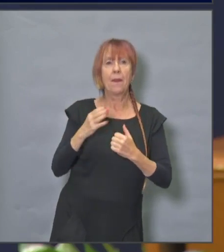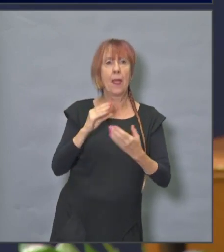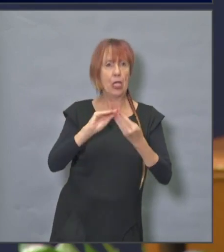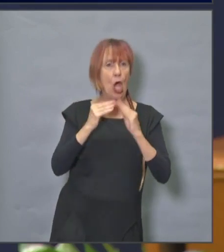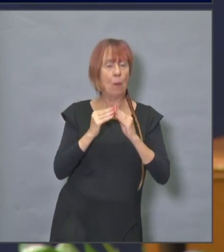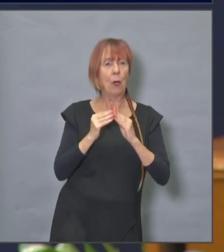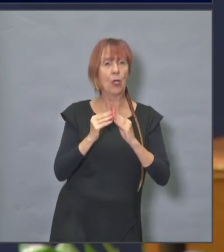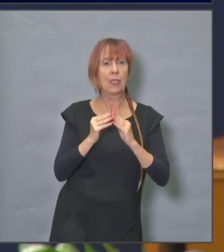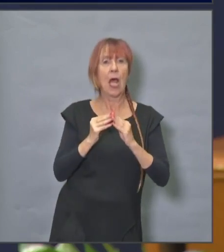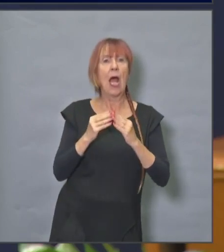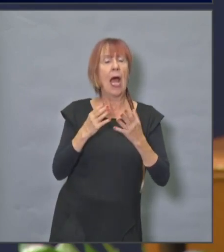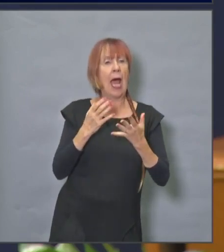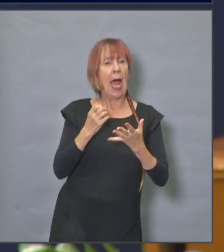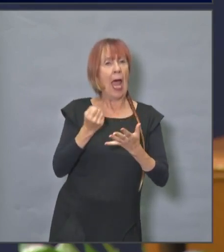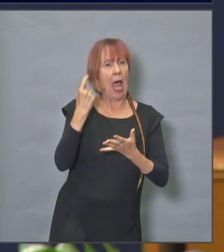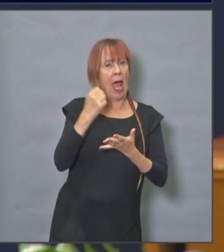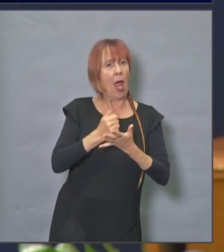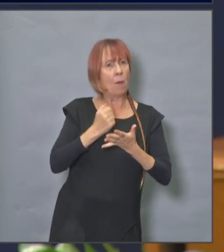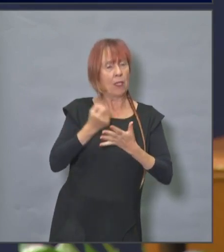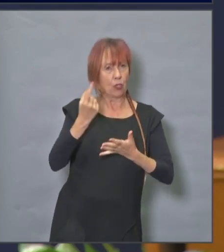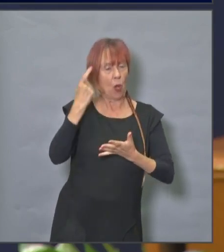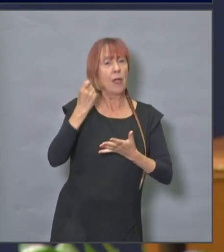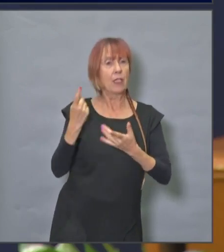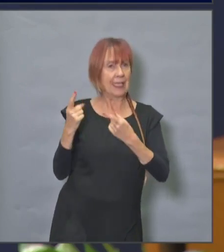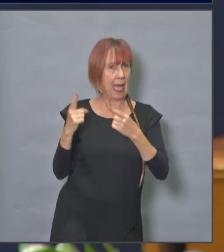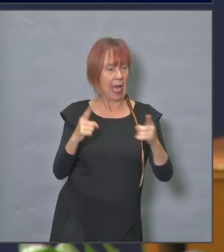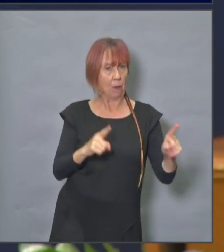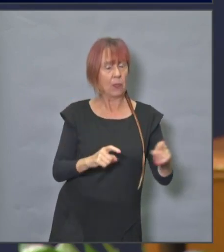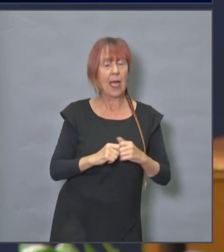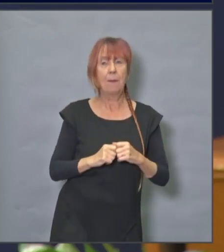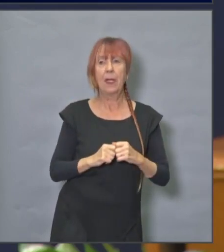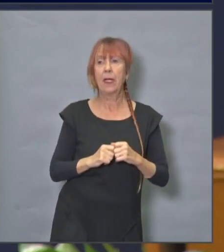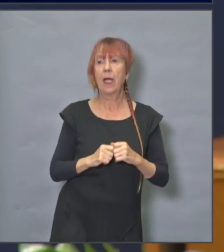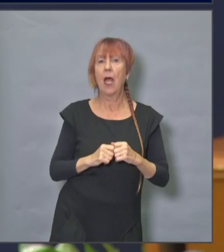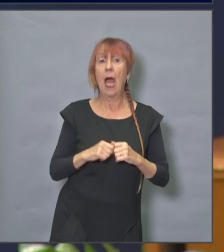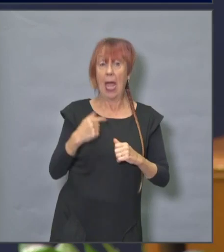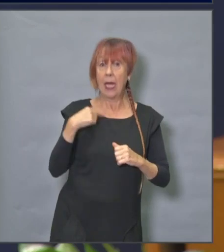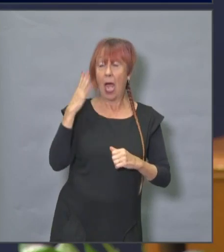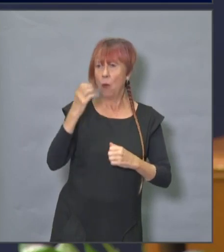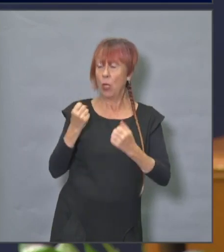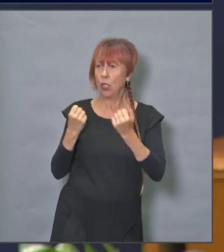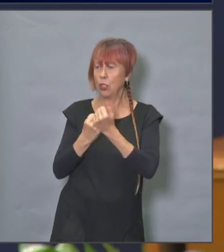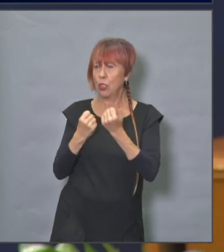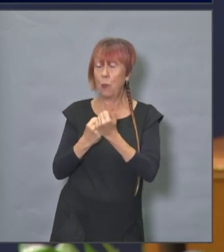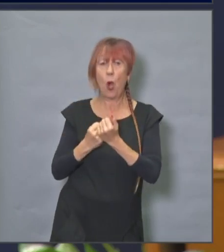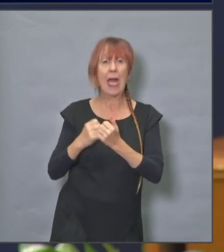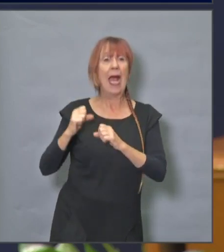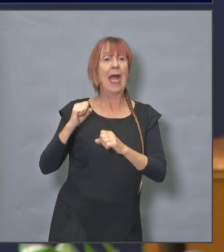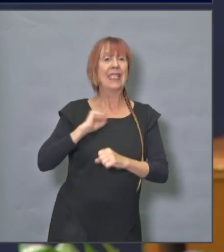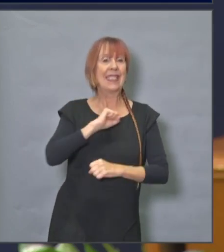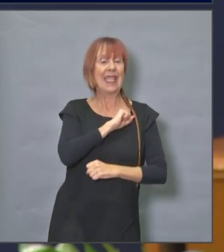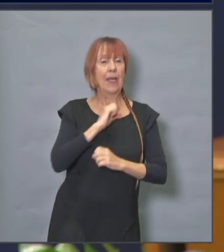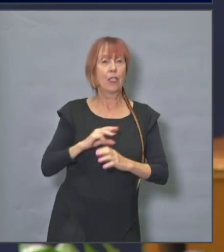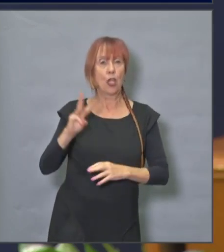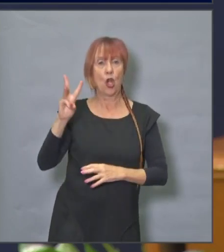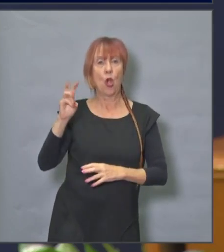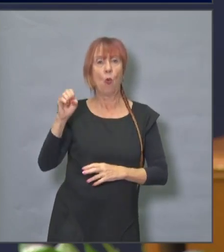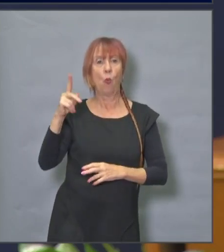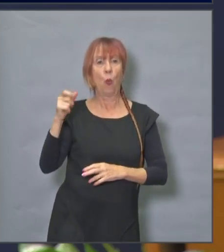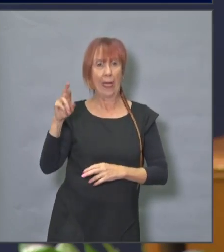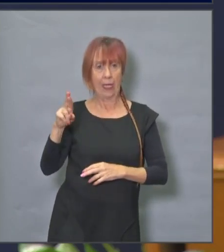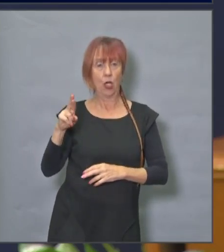crisis and what it's doing to the LGBTQ community. I'm also in support of Senator Wiener's bill that is moving forward as